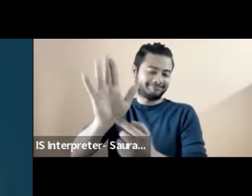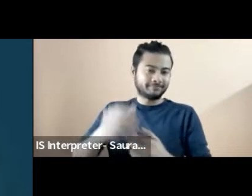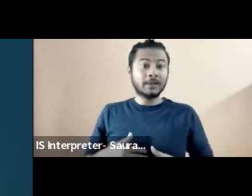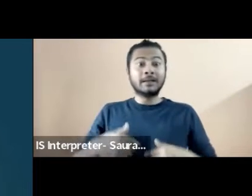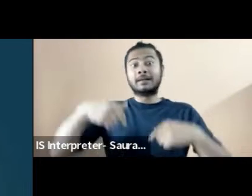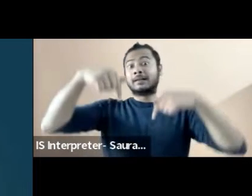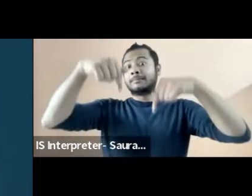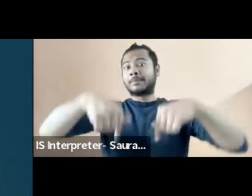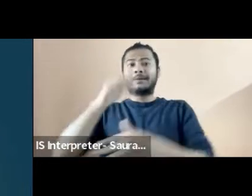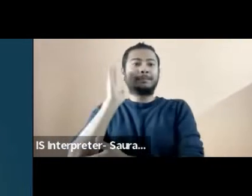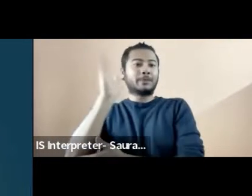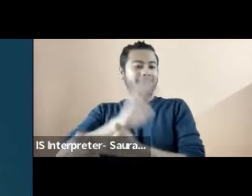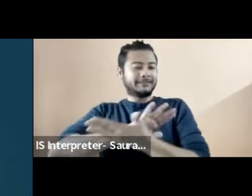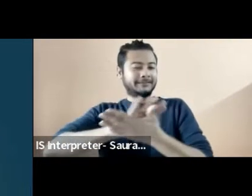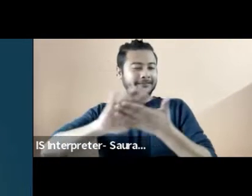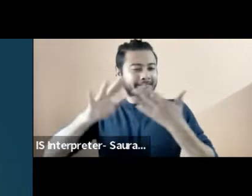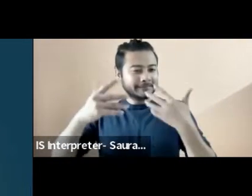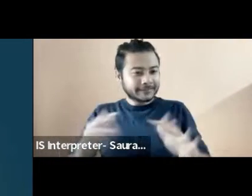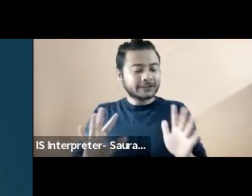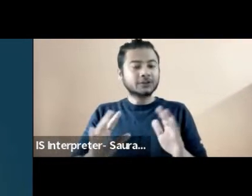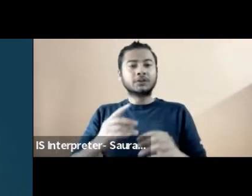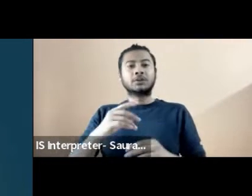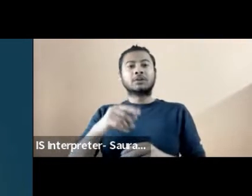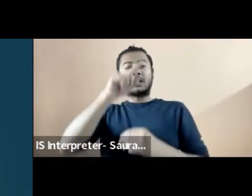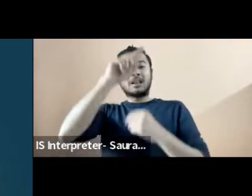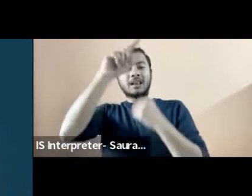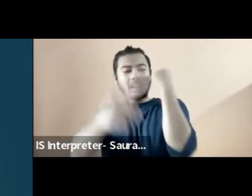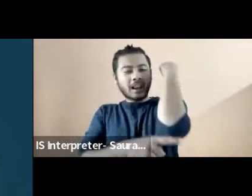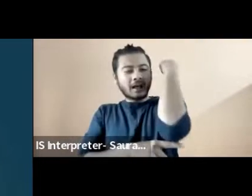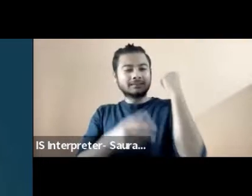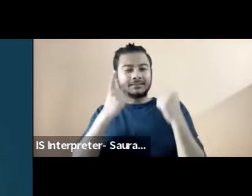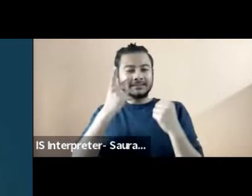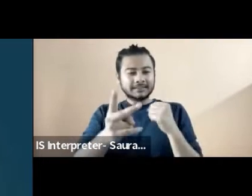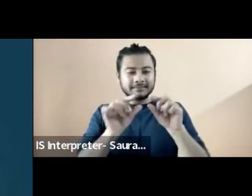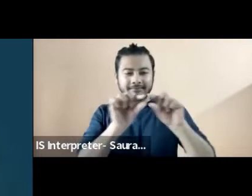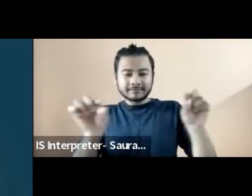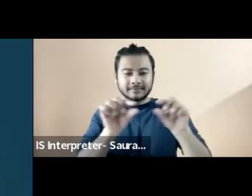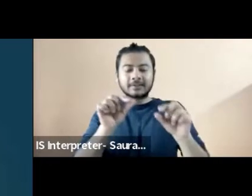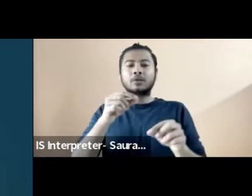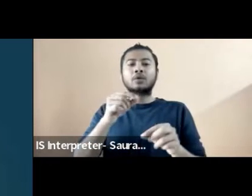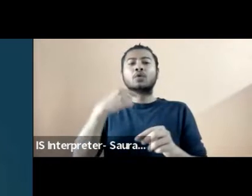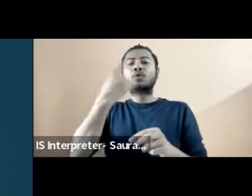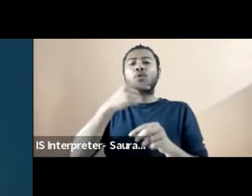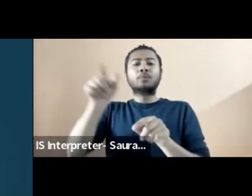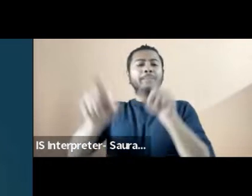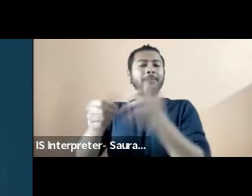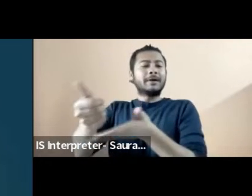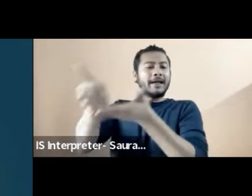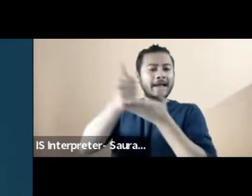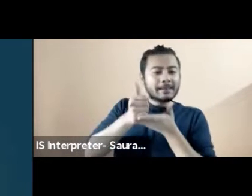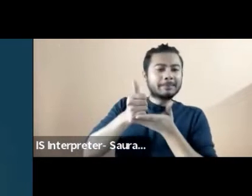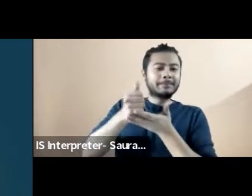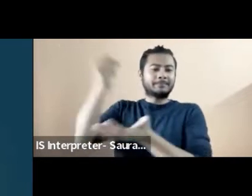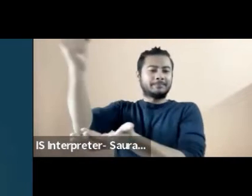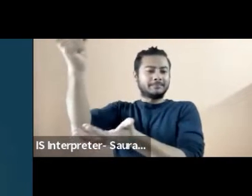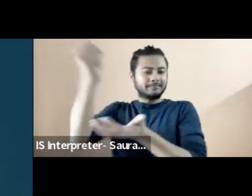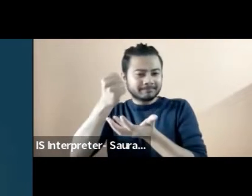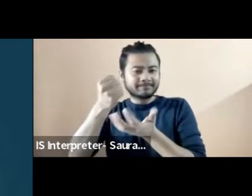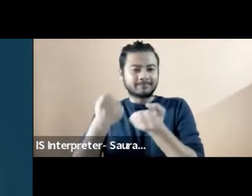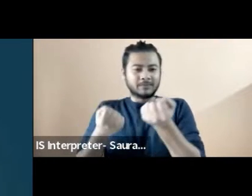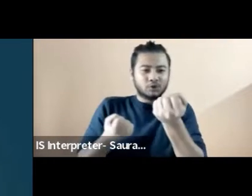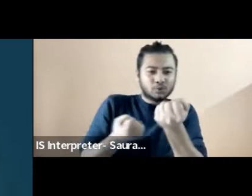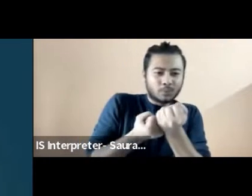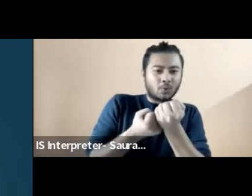presentation, with a few of the acknowledgement of people who really helped support setting up and bringing this project to the